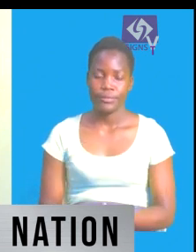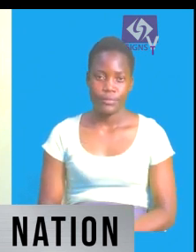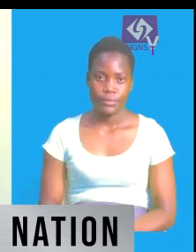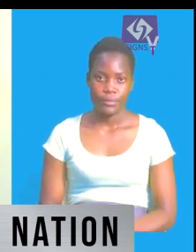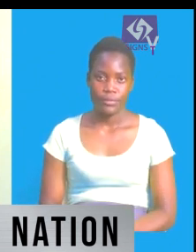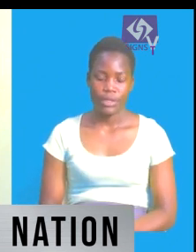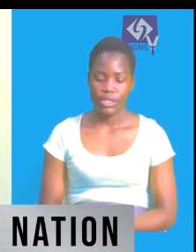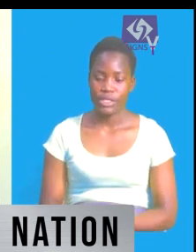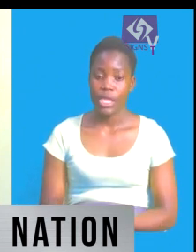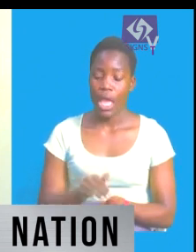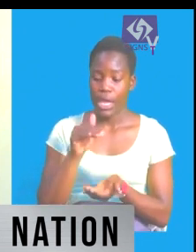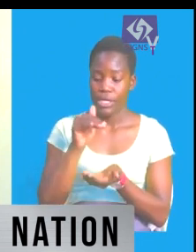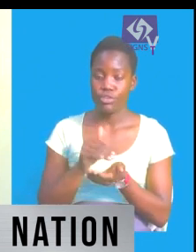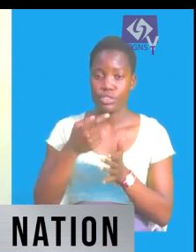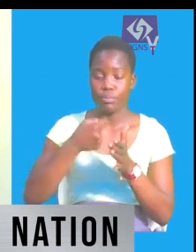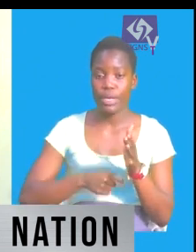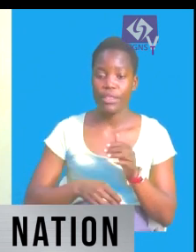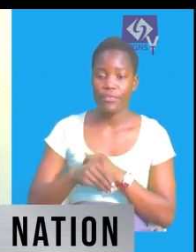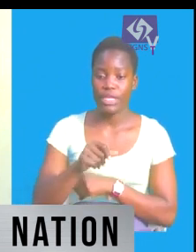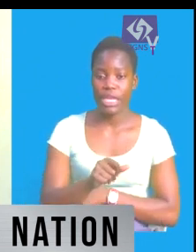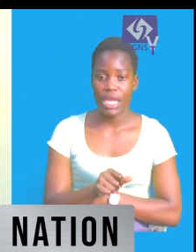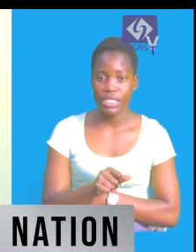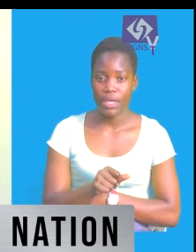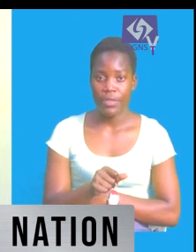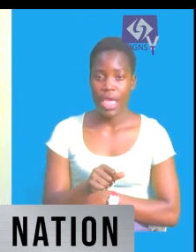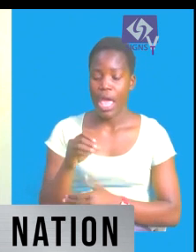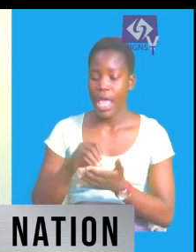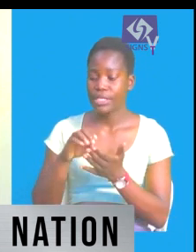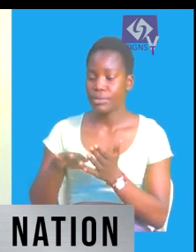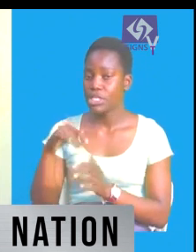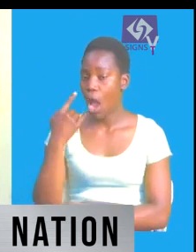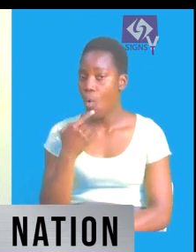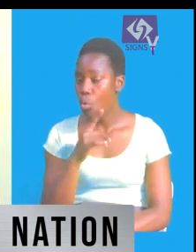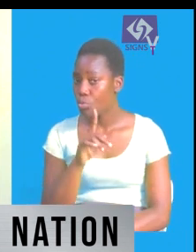is it subsidized fertilizer? At whose expense?